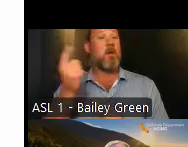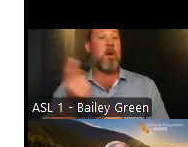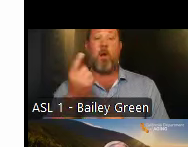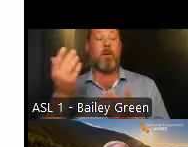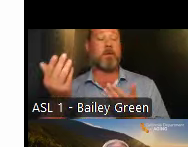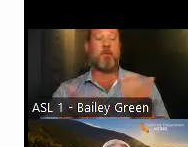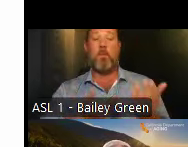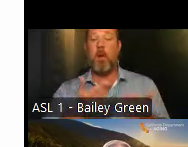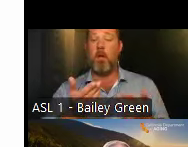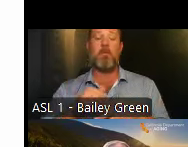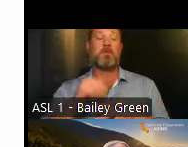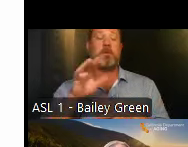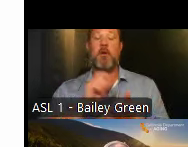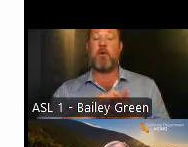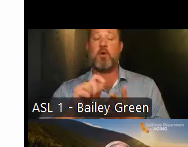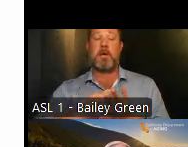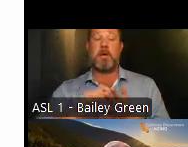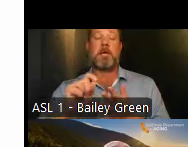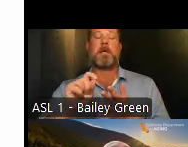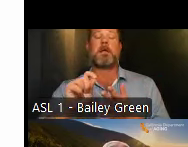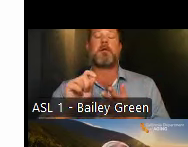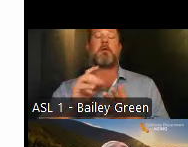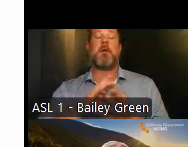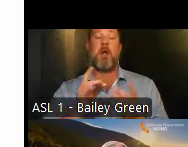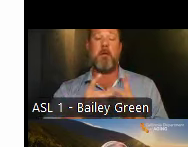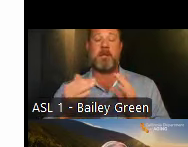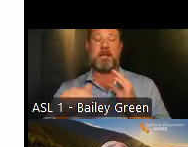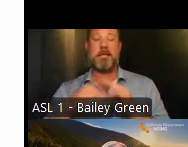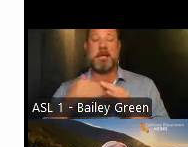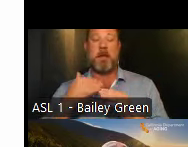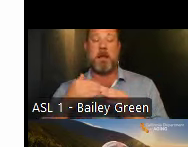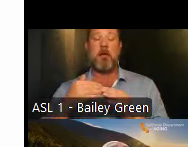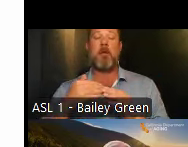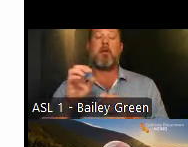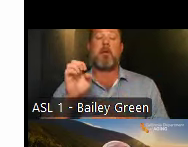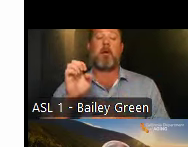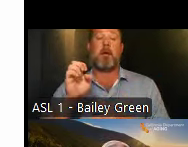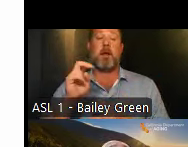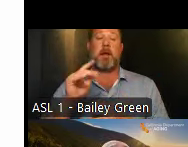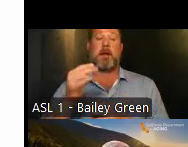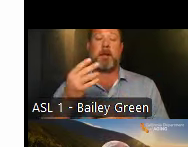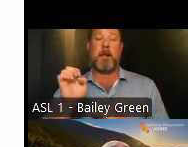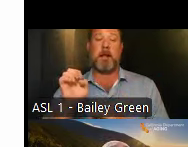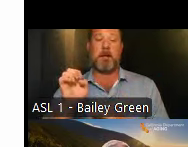welcome to send us written comments to our email inbox at engage,